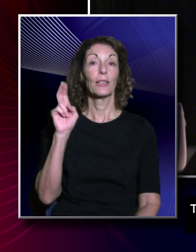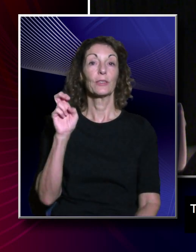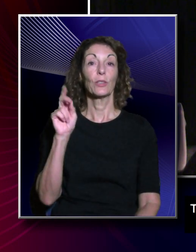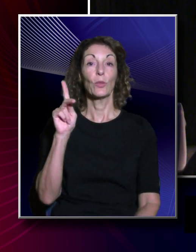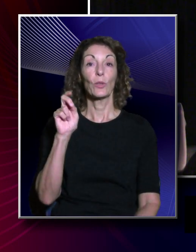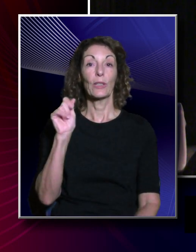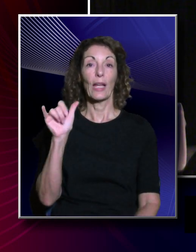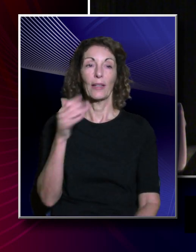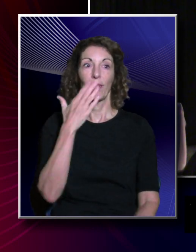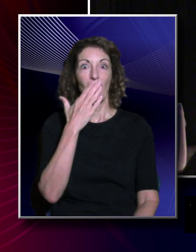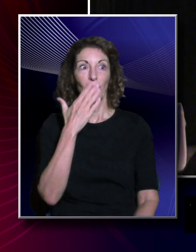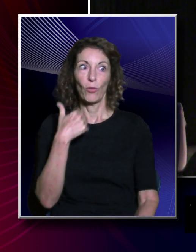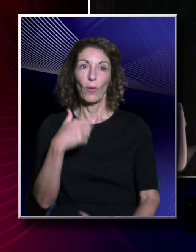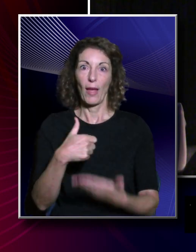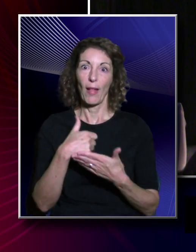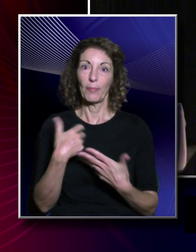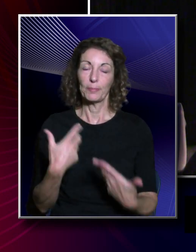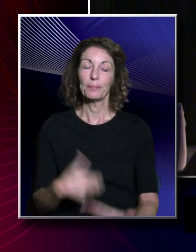Maria. You're welcome.